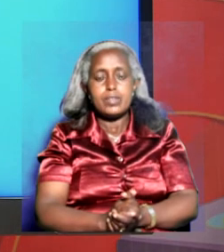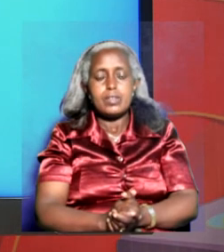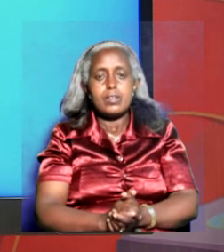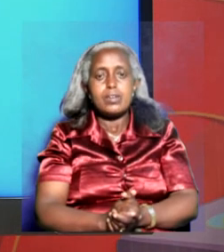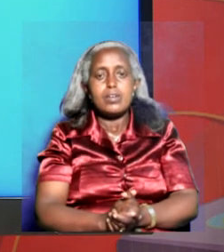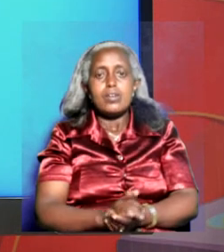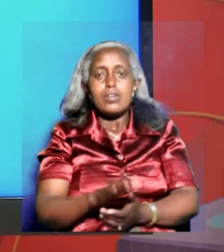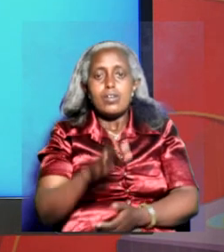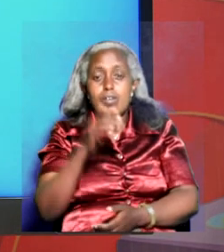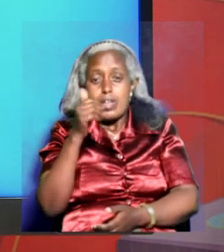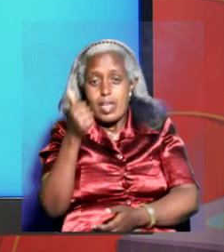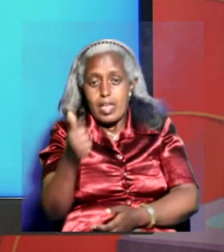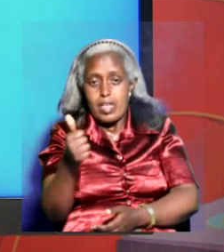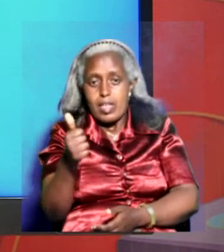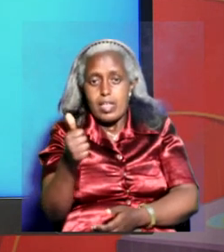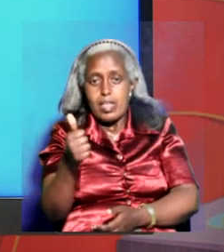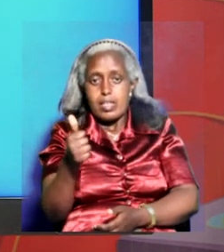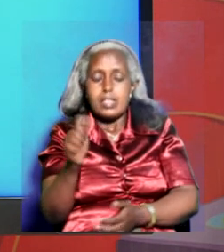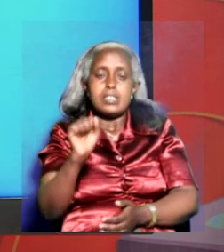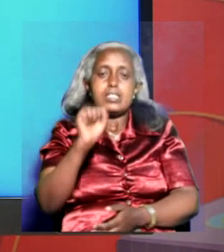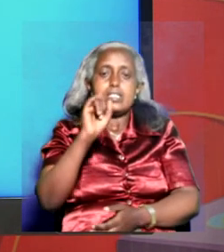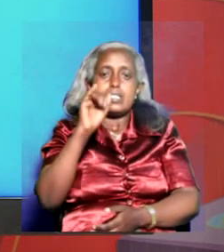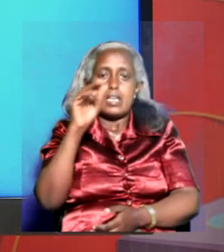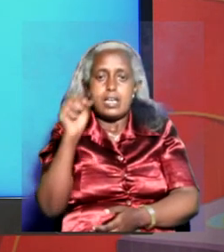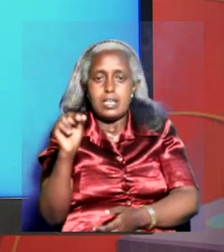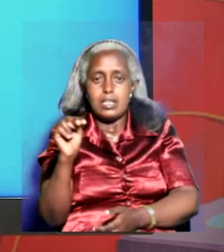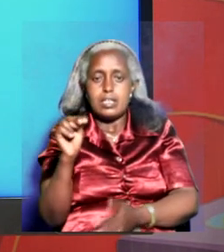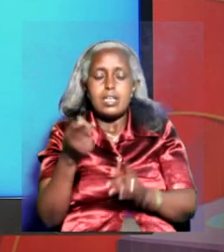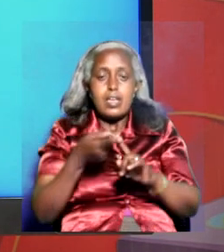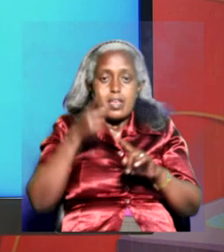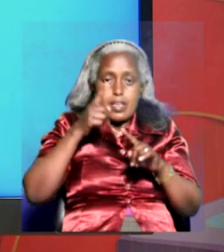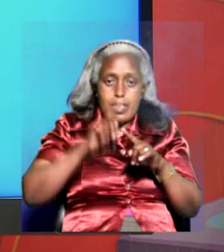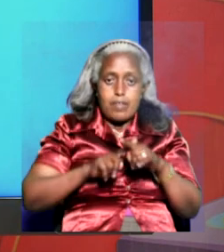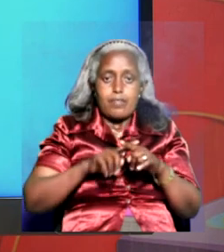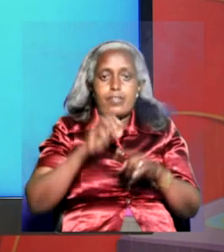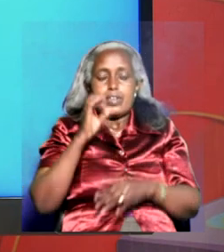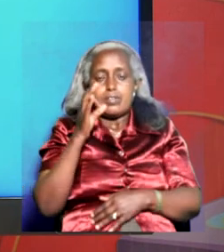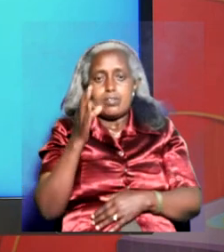for A, sine inverse of